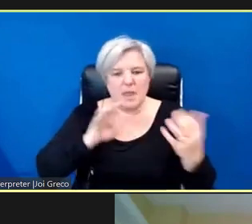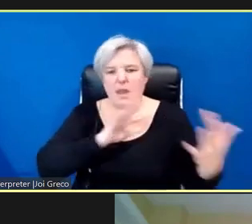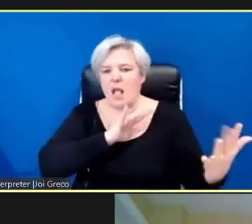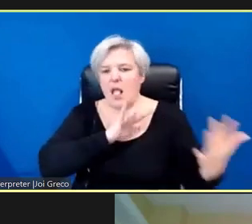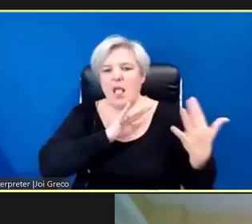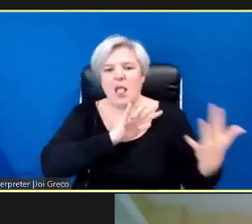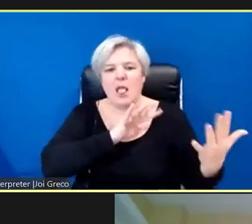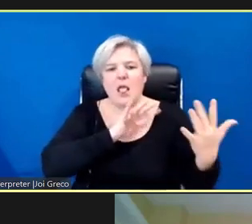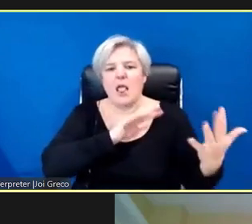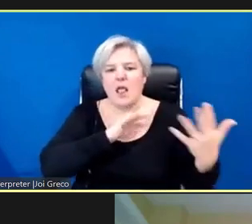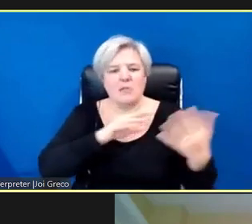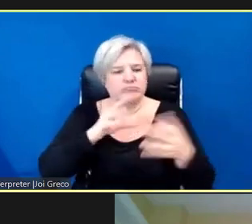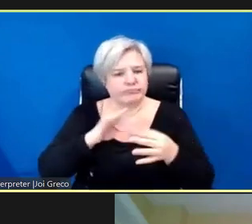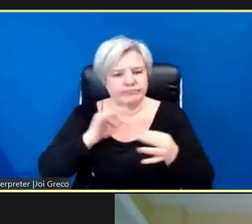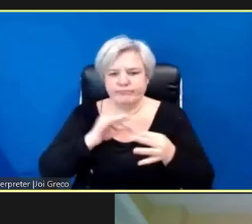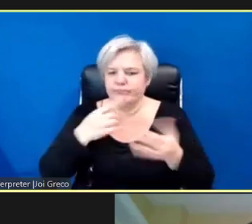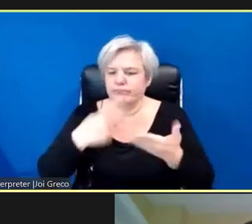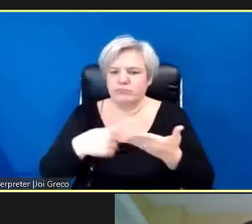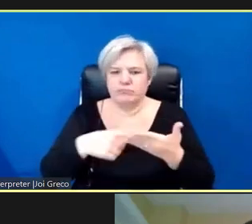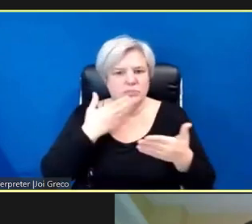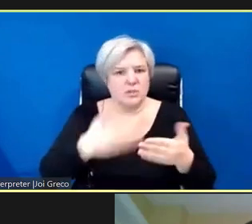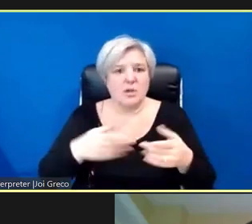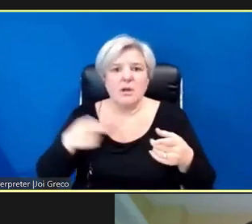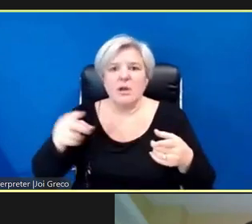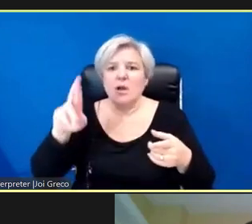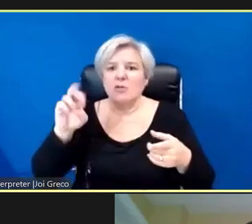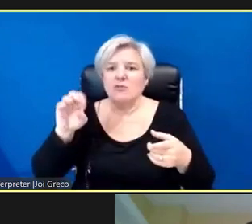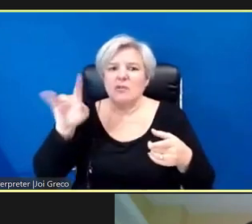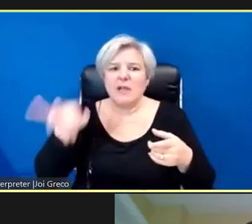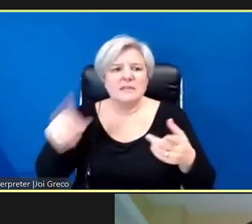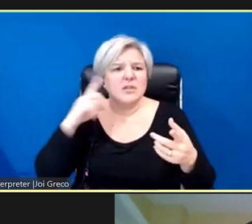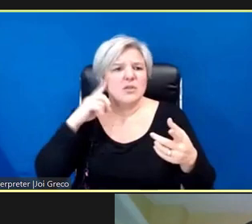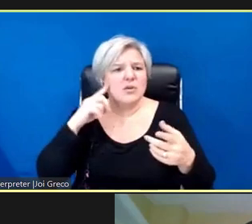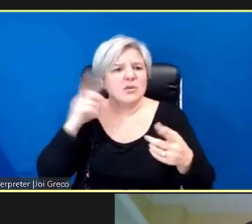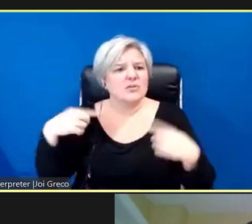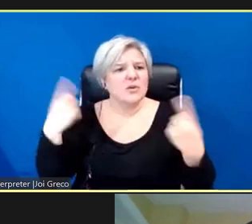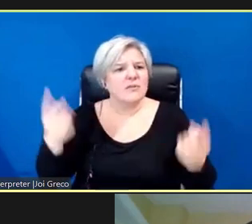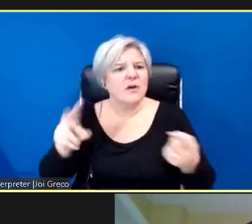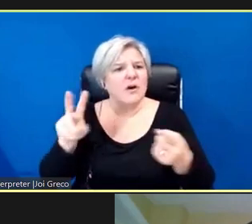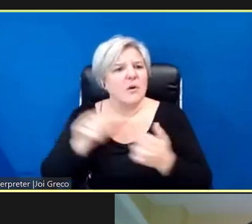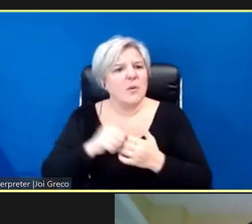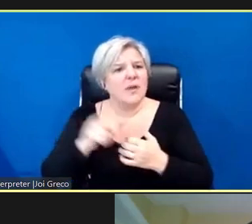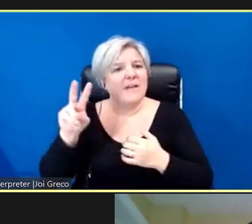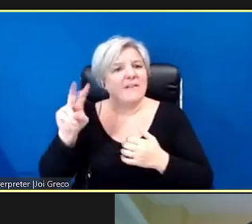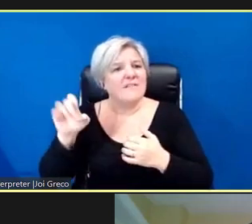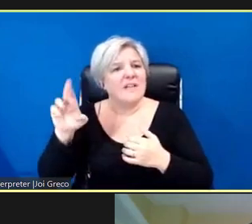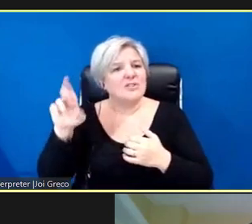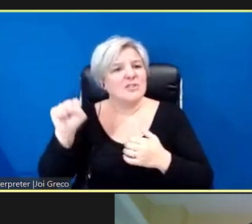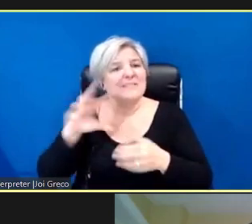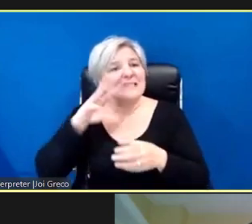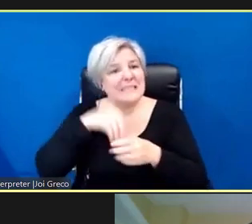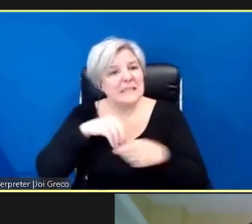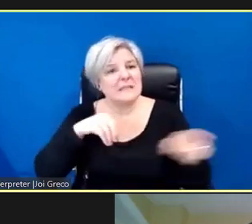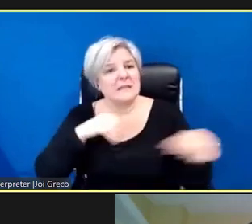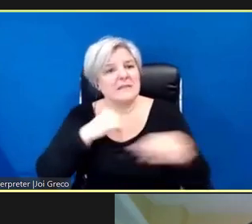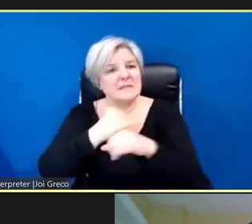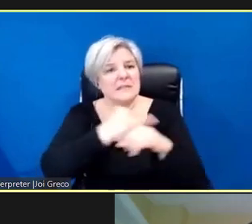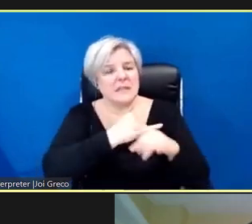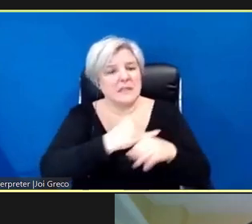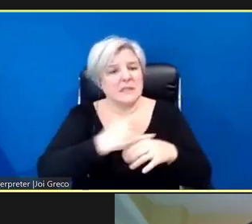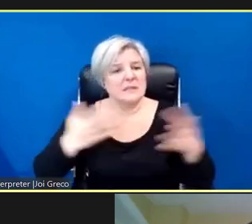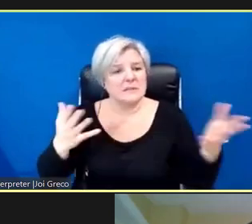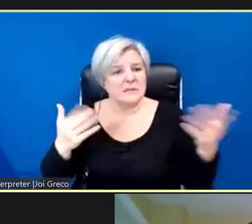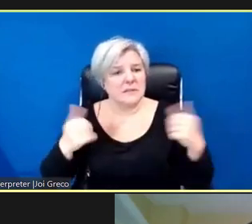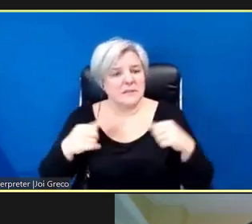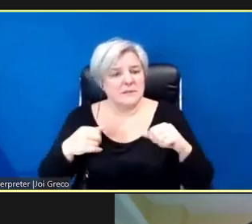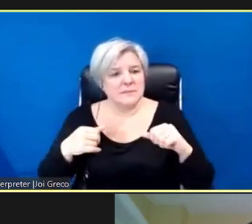want to comment about what you've heard so far about dealing with vendors that are in the facilities? I